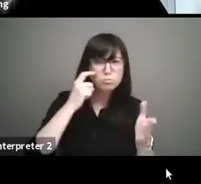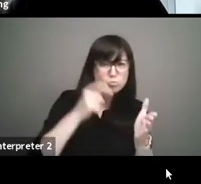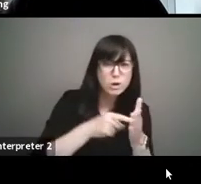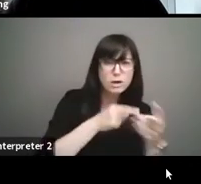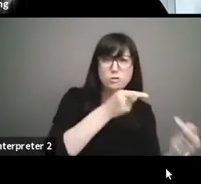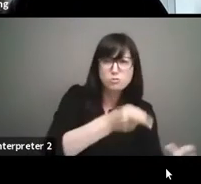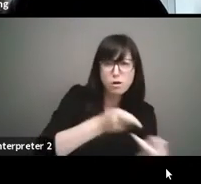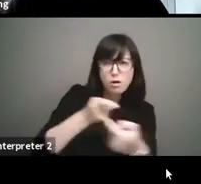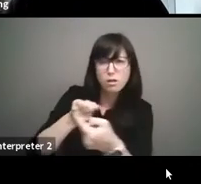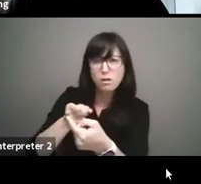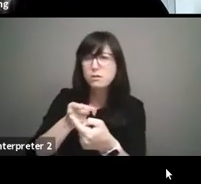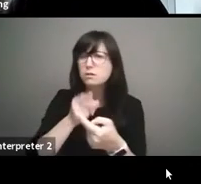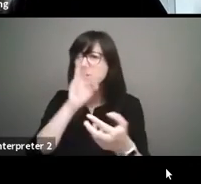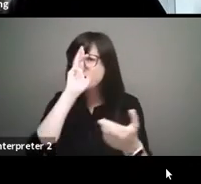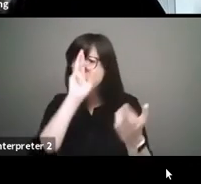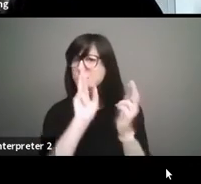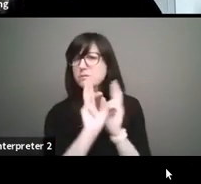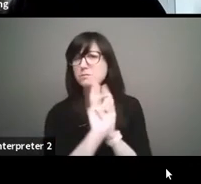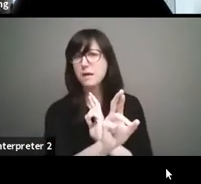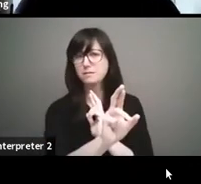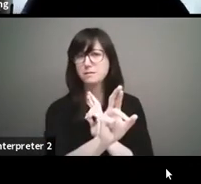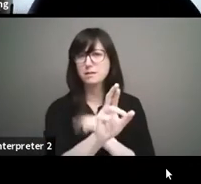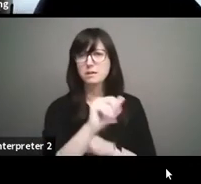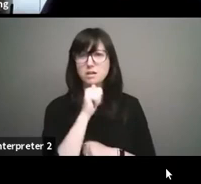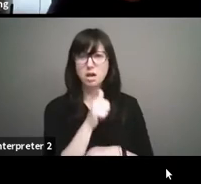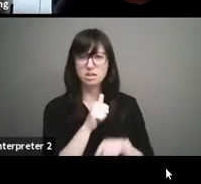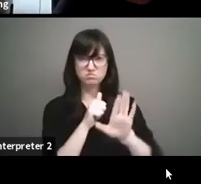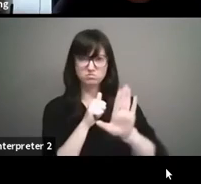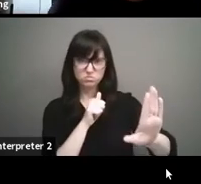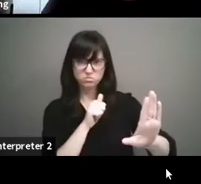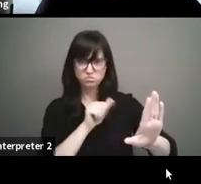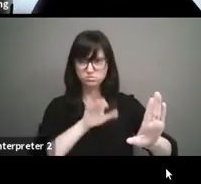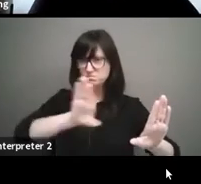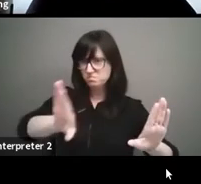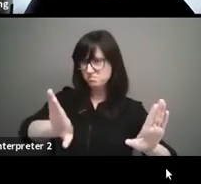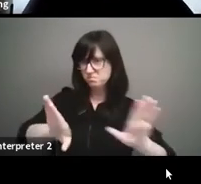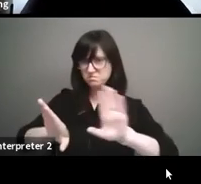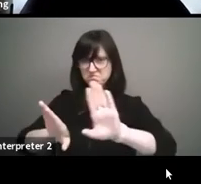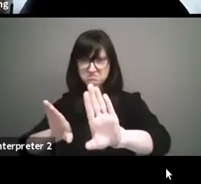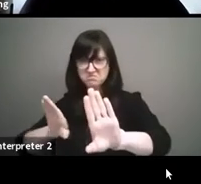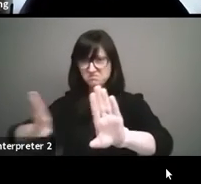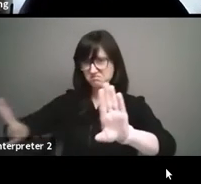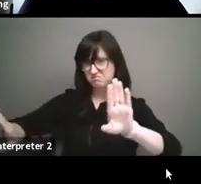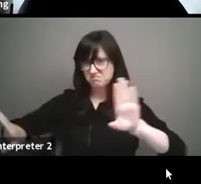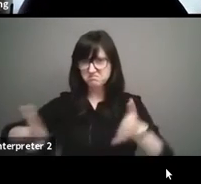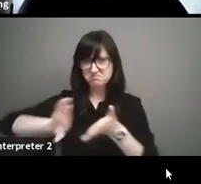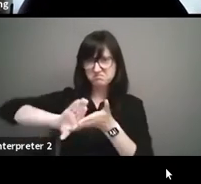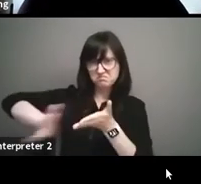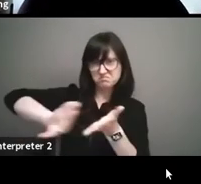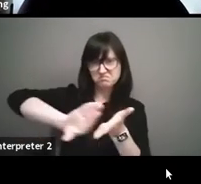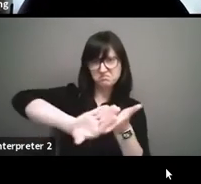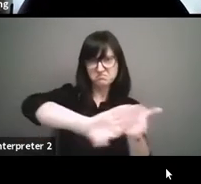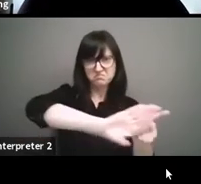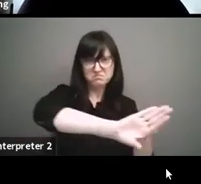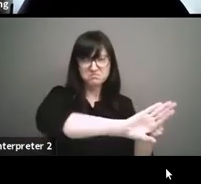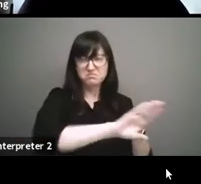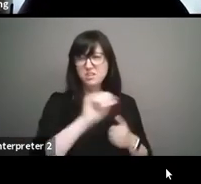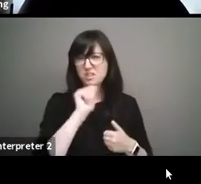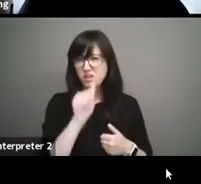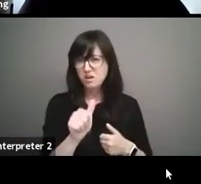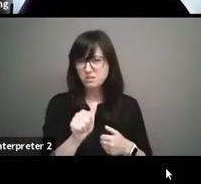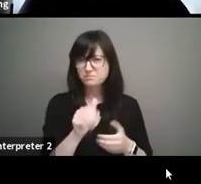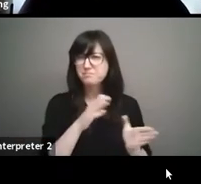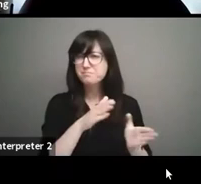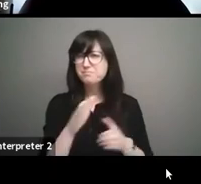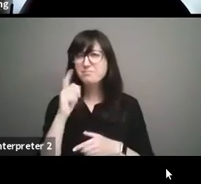respect them instead of appropriating them and, you know, discarding them. And I want to build on what Gabrielle